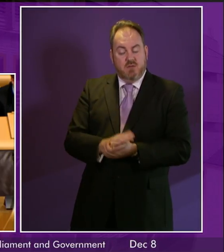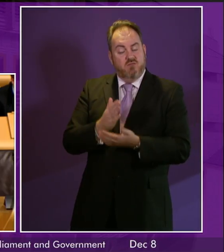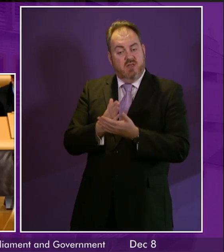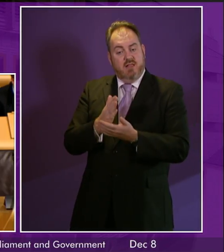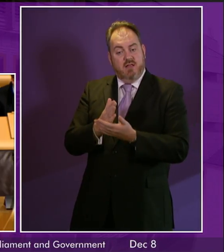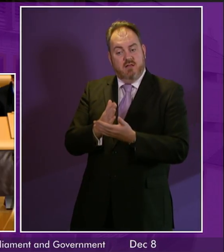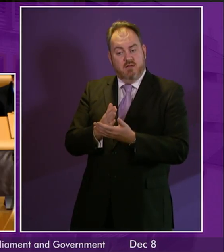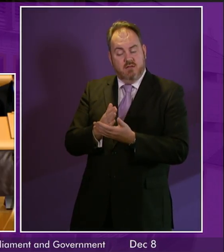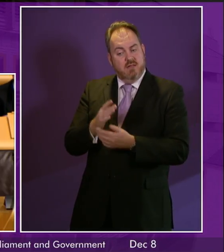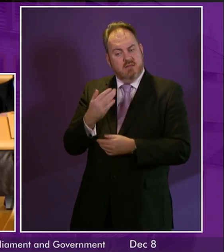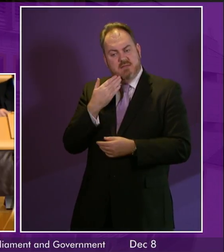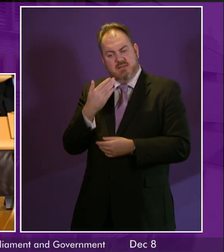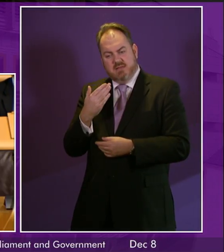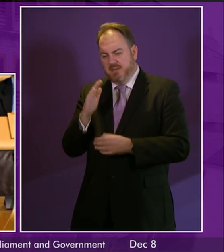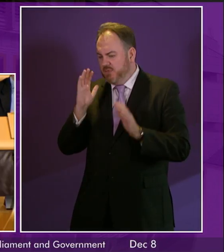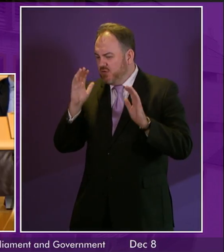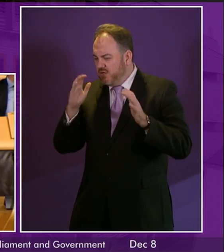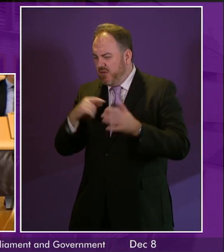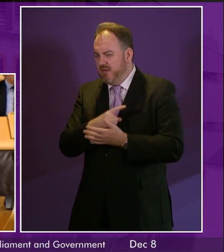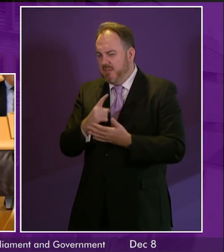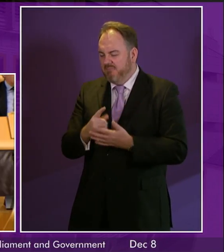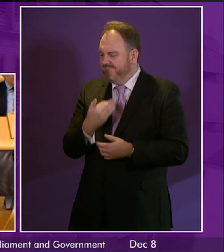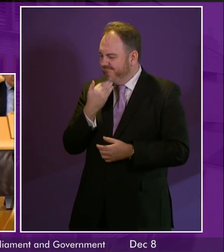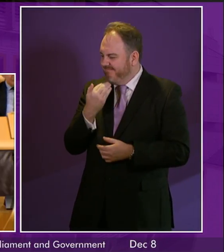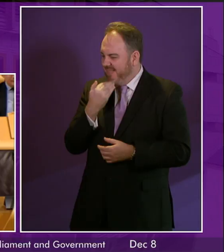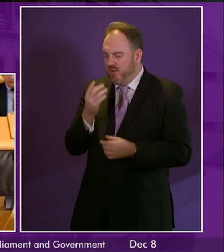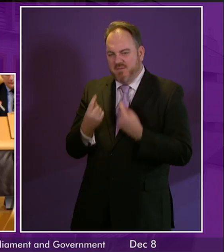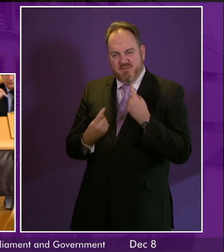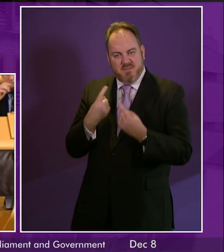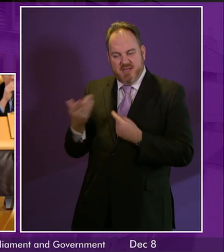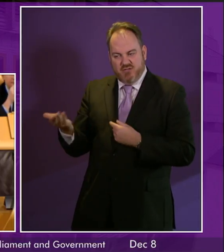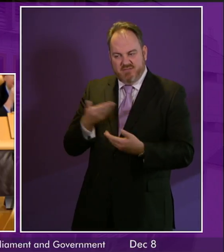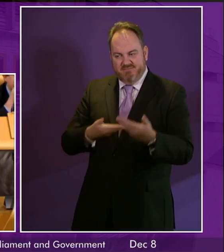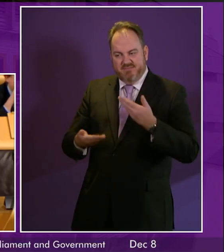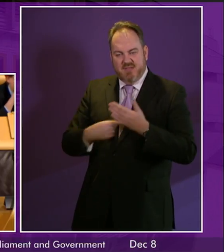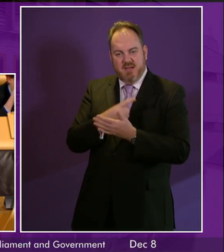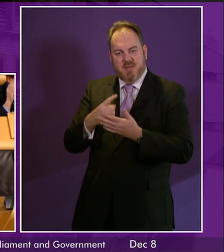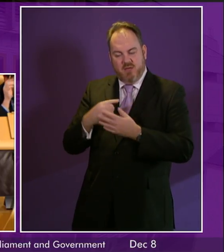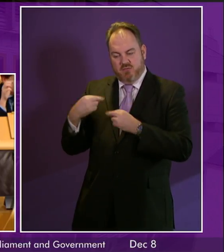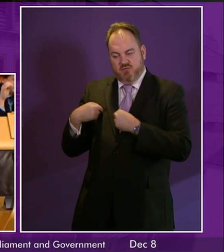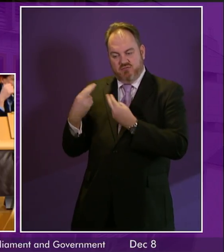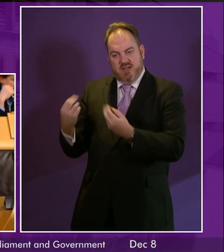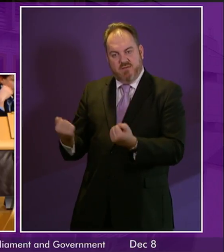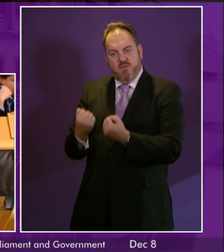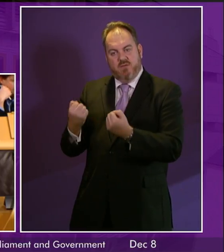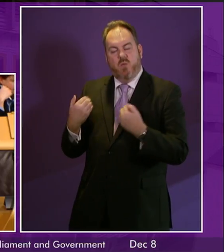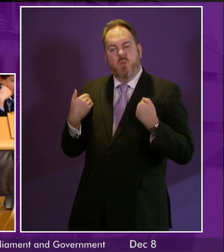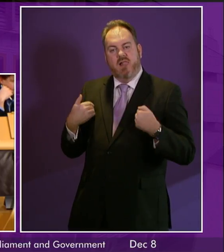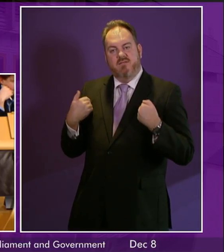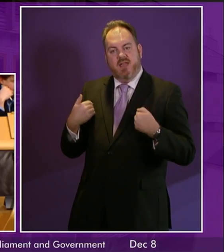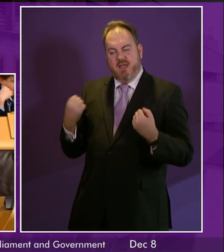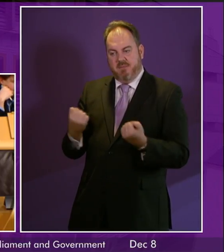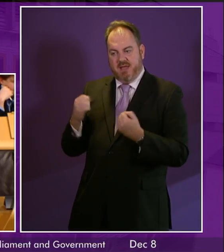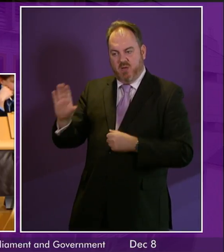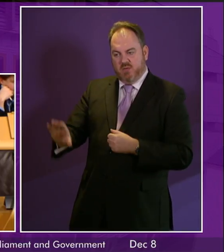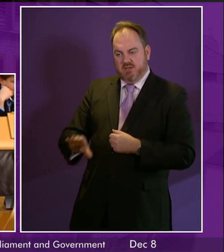that concern has been raised in other quarters about the lack of information that has been provided, for example, about the transfer of welfare powers to this Parliament, an